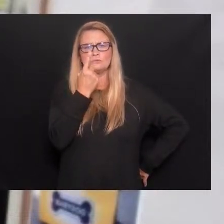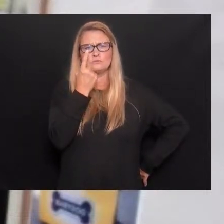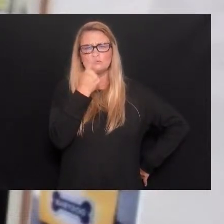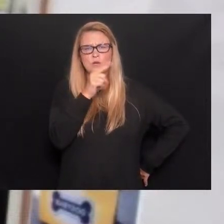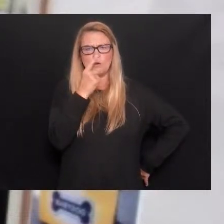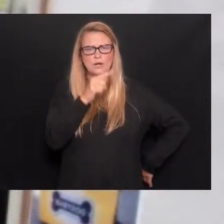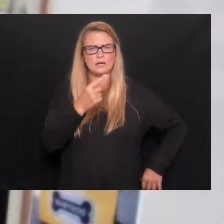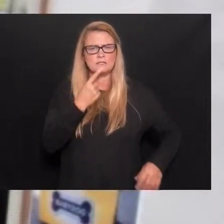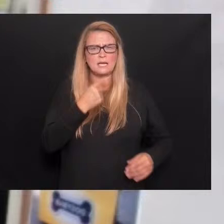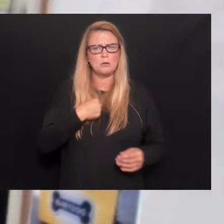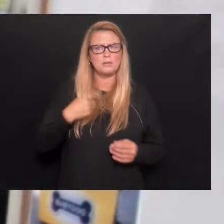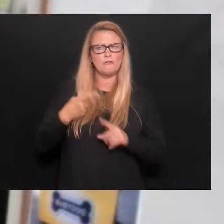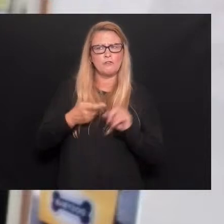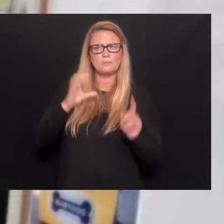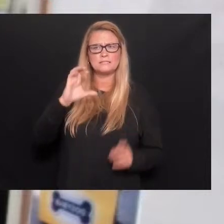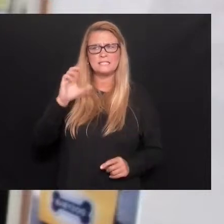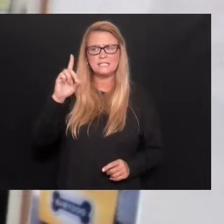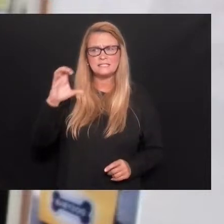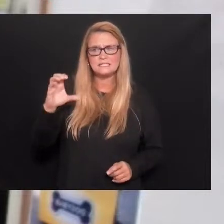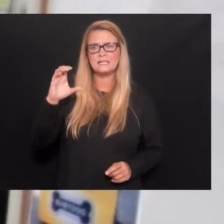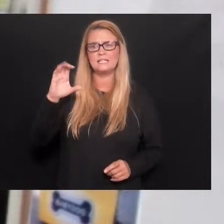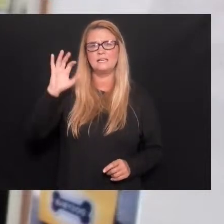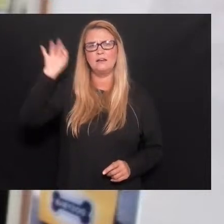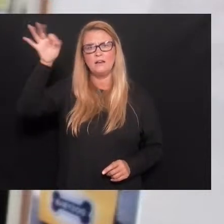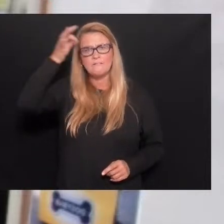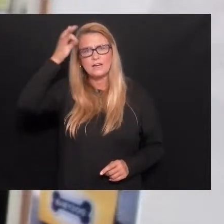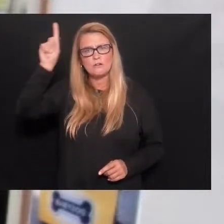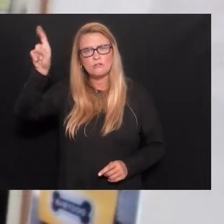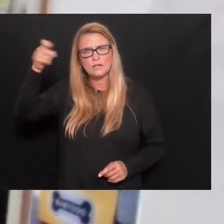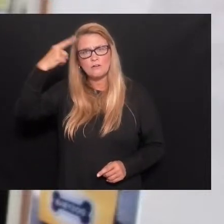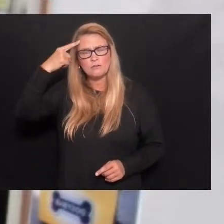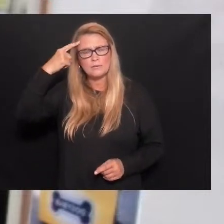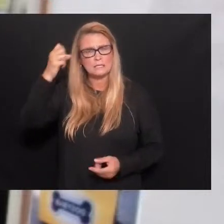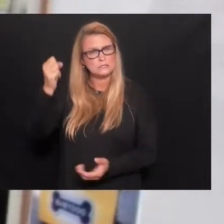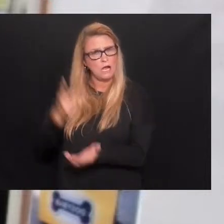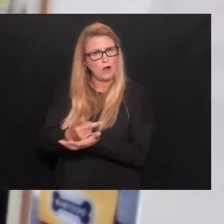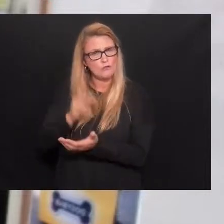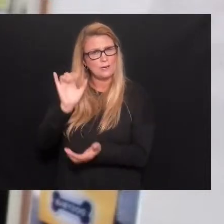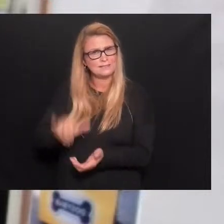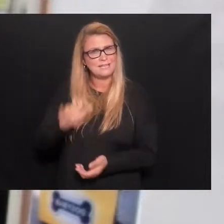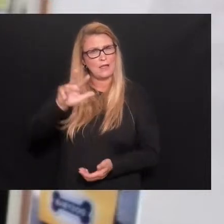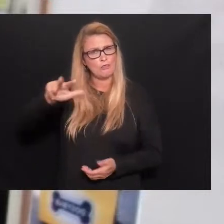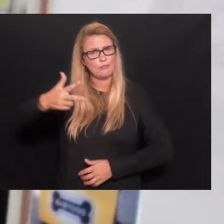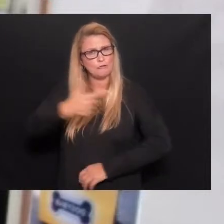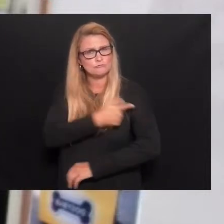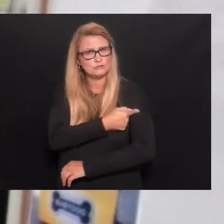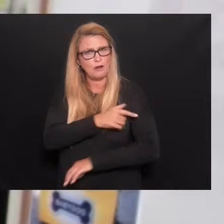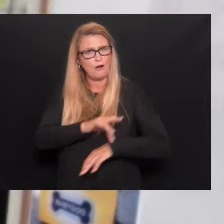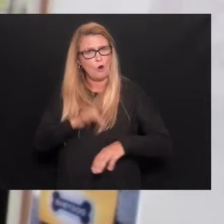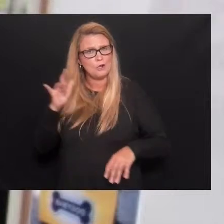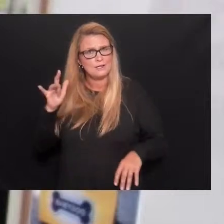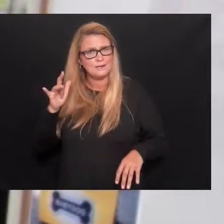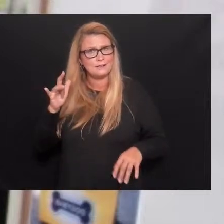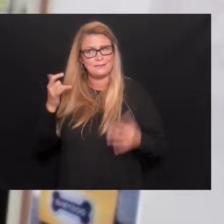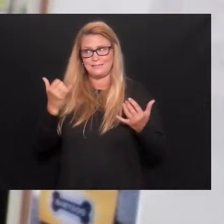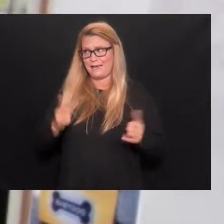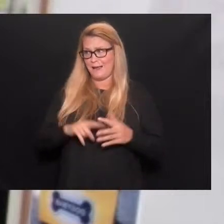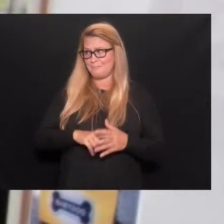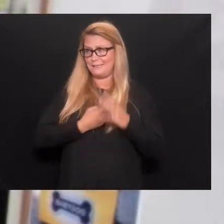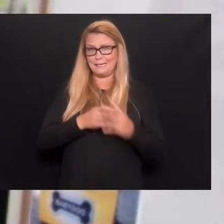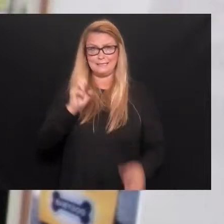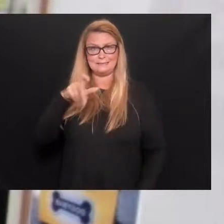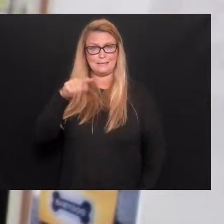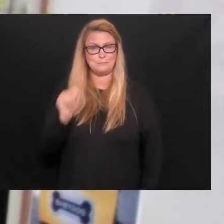federal government and the CDC folks about the possibility of authorizing the booster shots early? It's now the beginning of